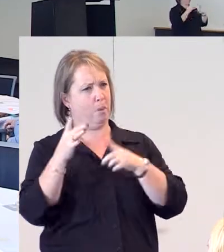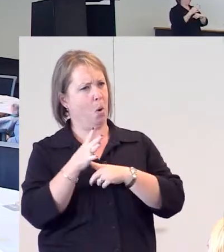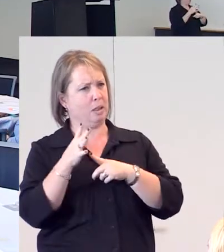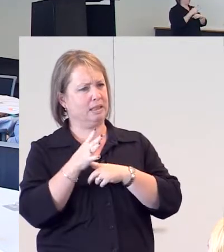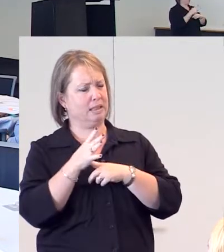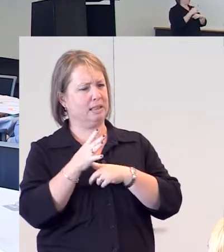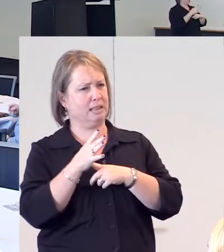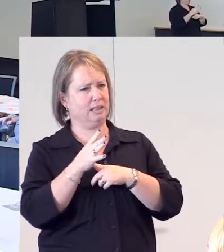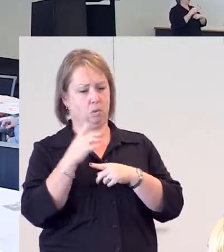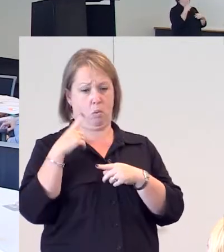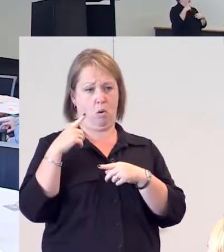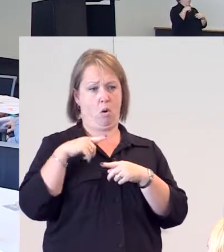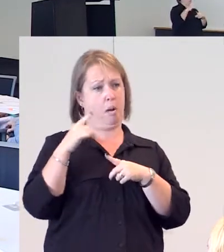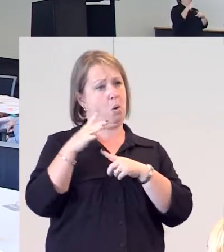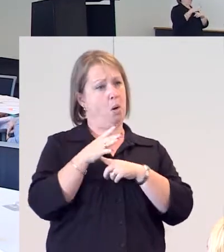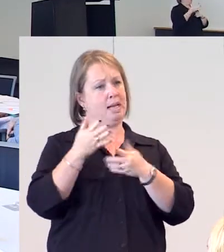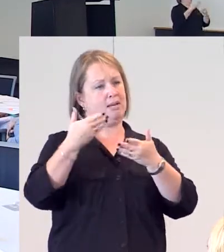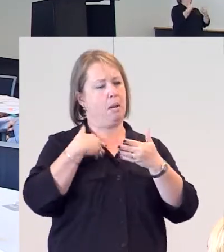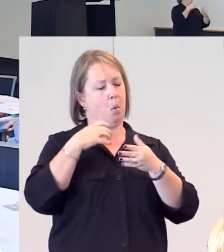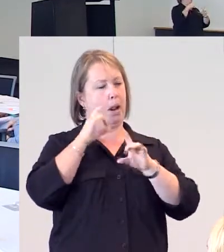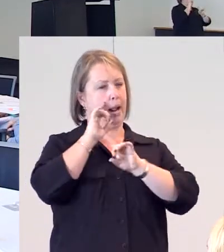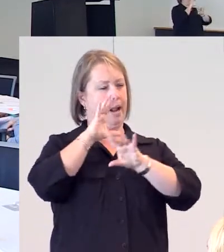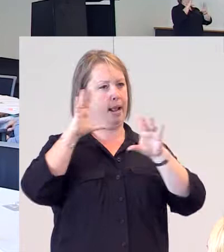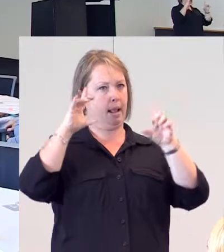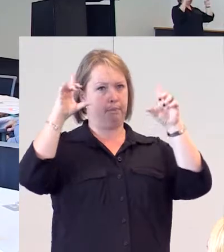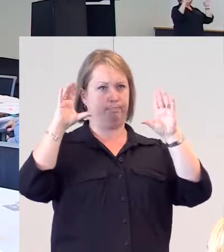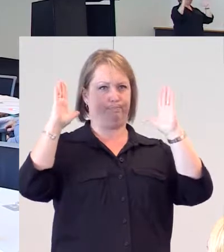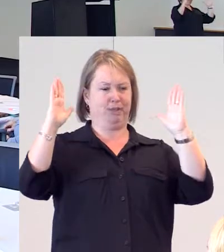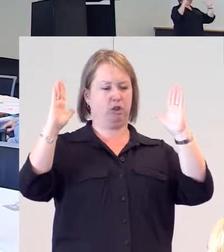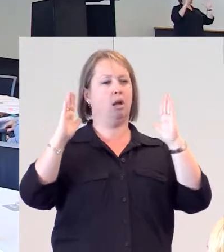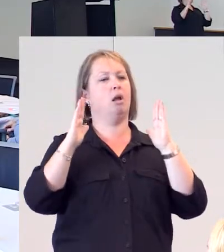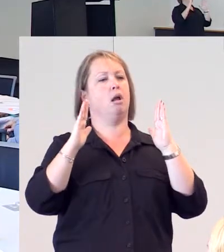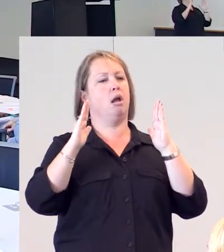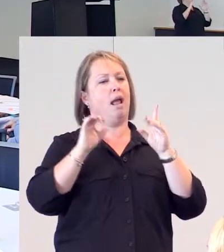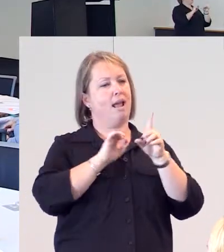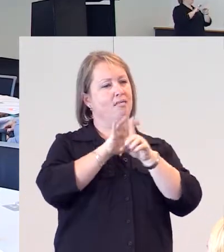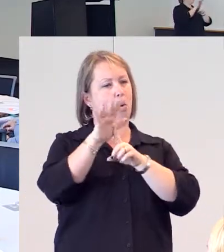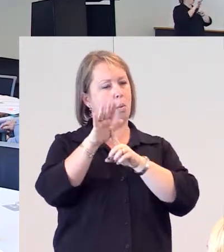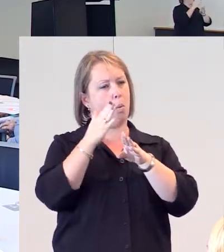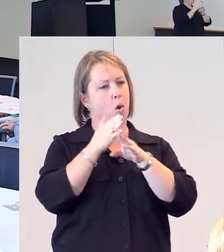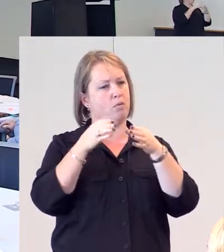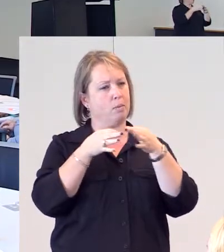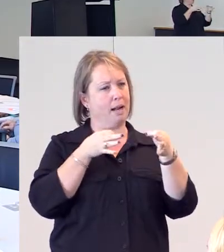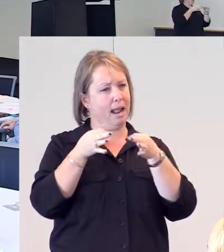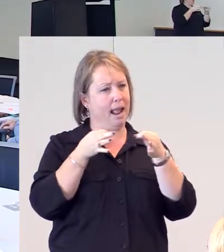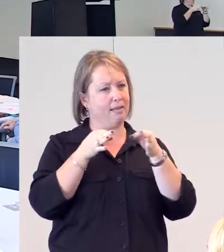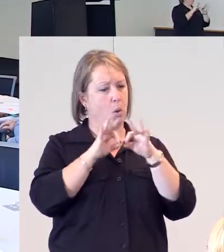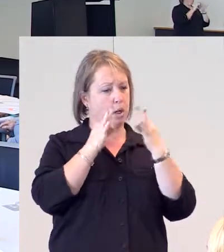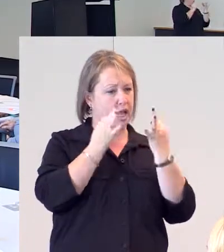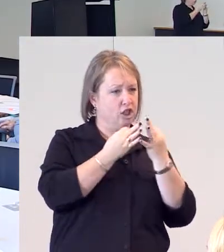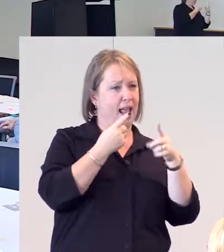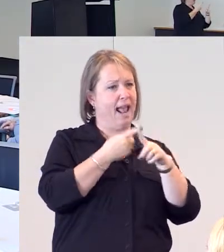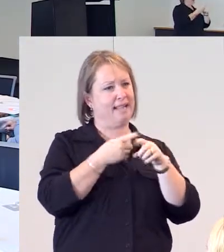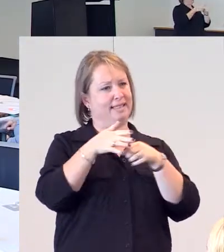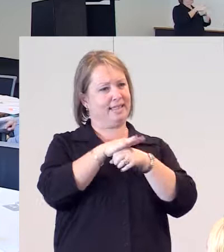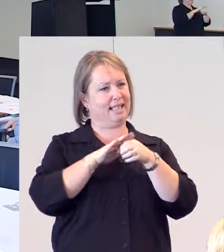because it allows us to build that clearer picture. It informs the workforce planning at the organisation, the sector and the industry level,